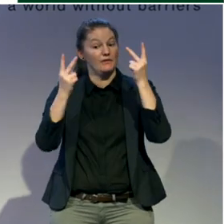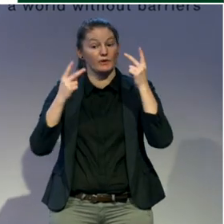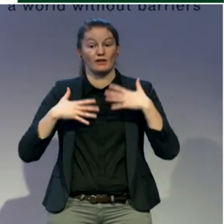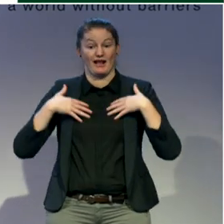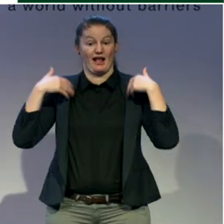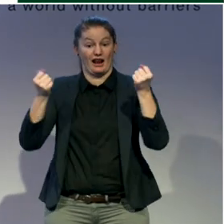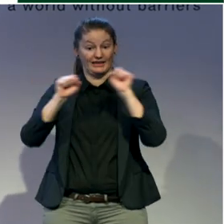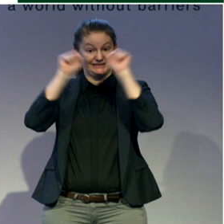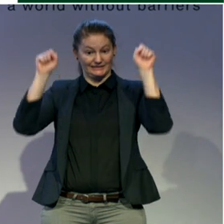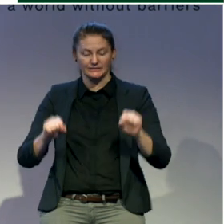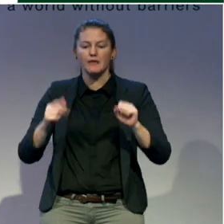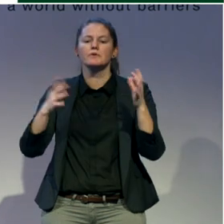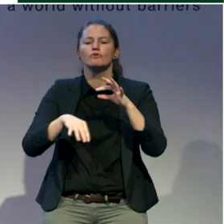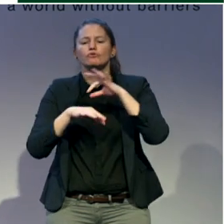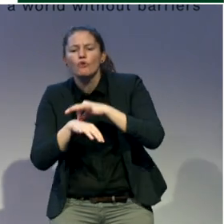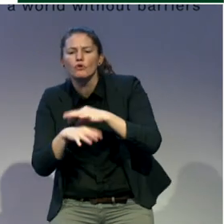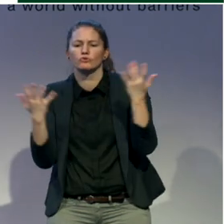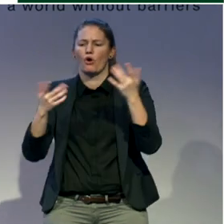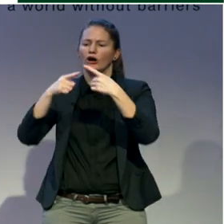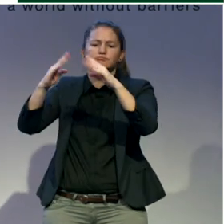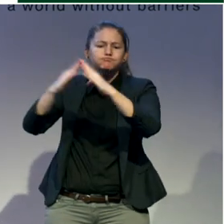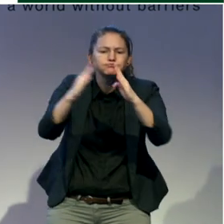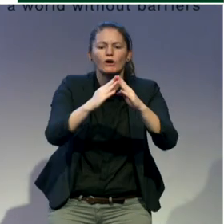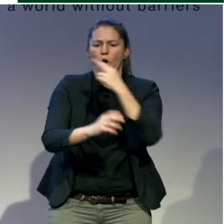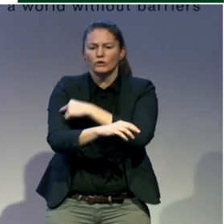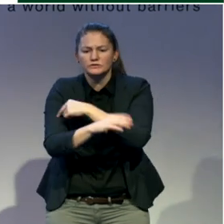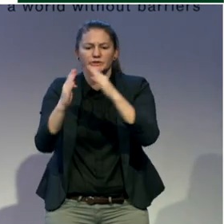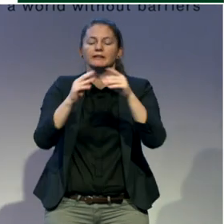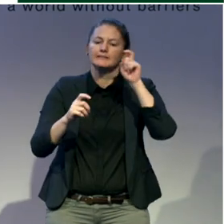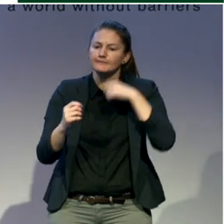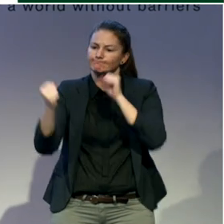be quick, but we got the law to change,